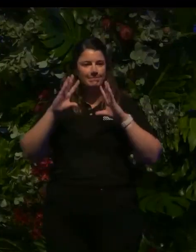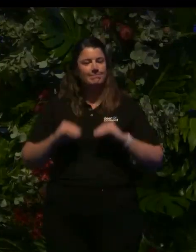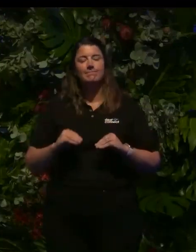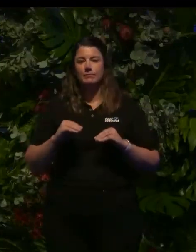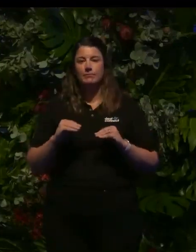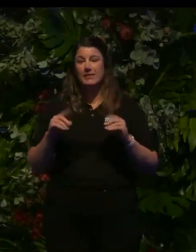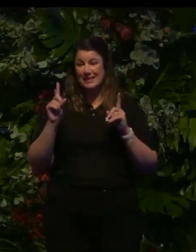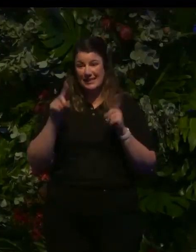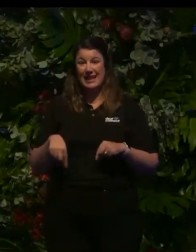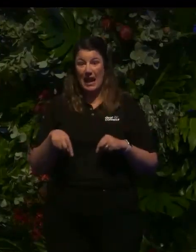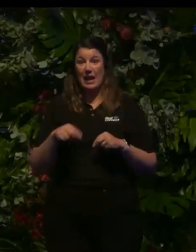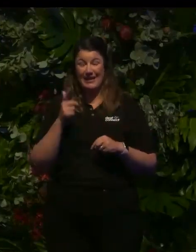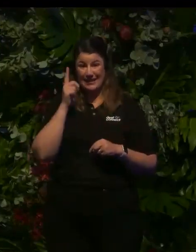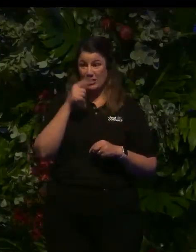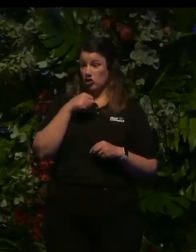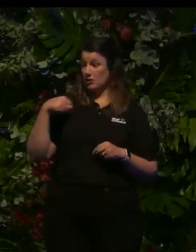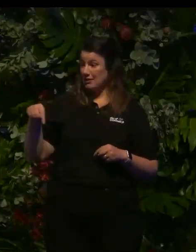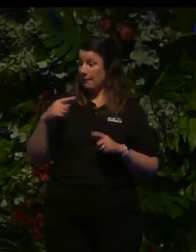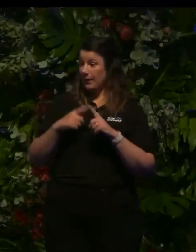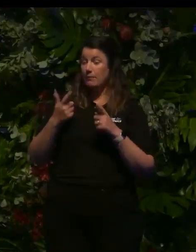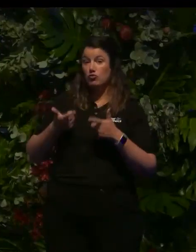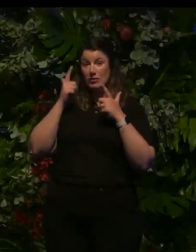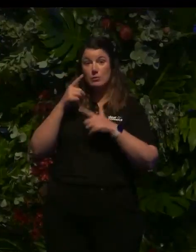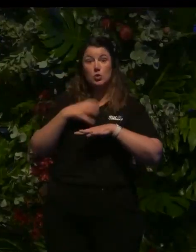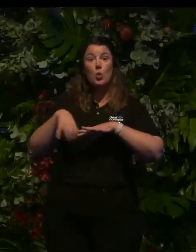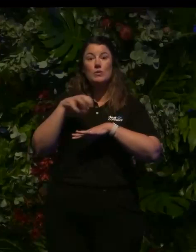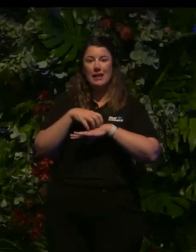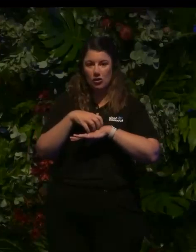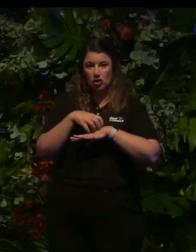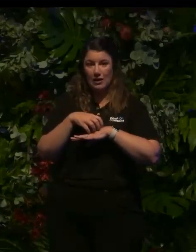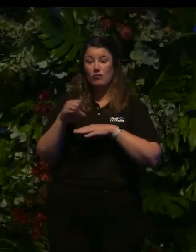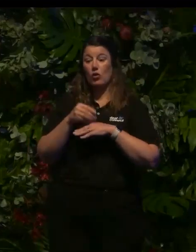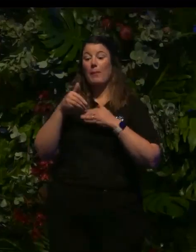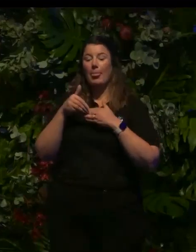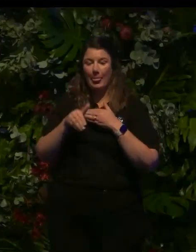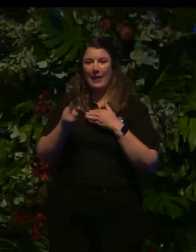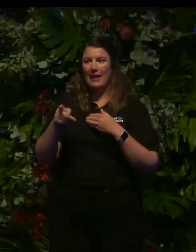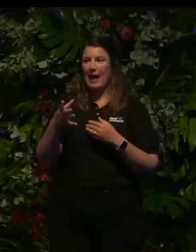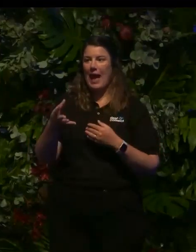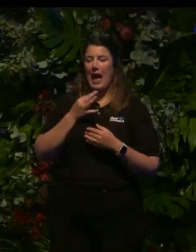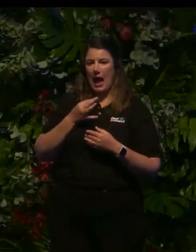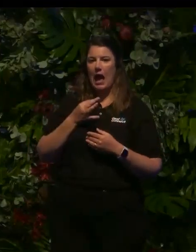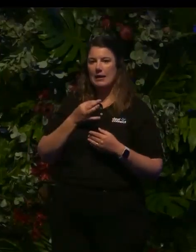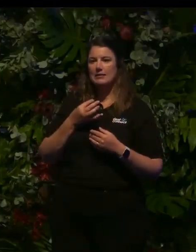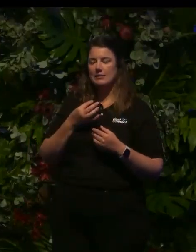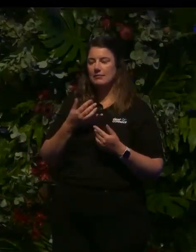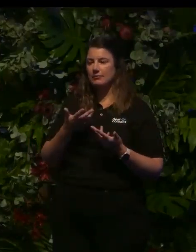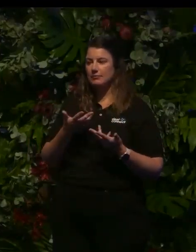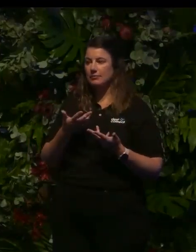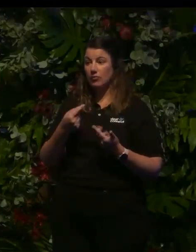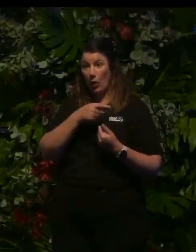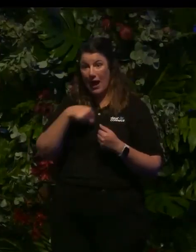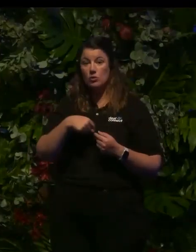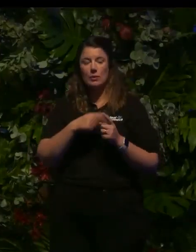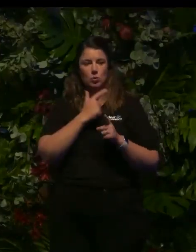into the teachers or the principals association, and then from there, they asked the Tonga Leitis Association for us to